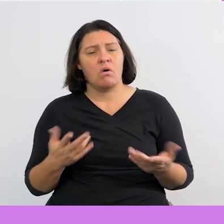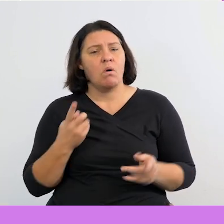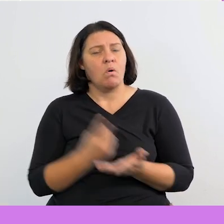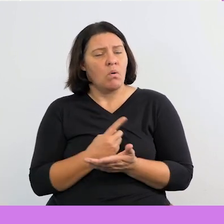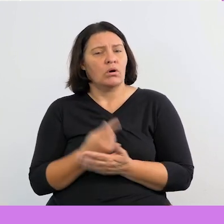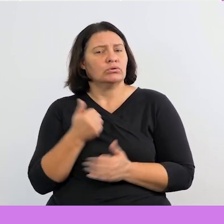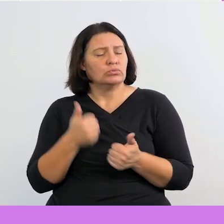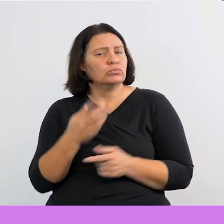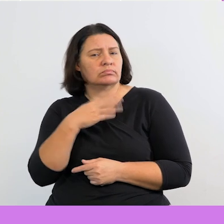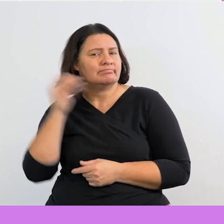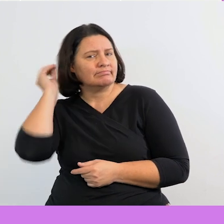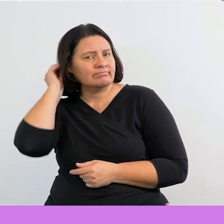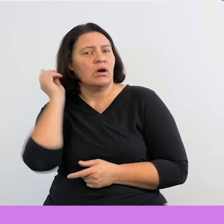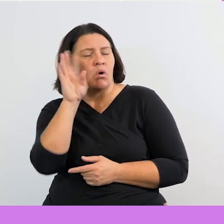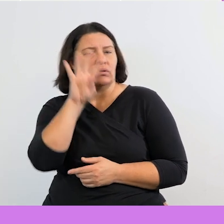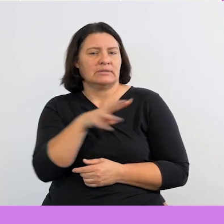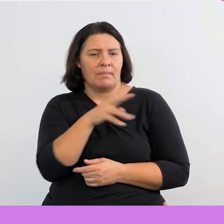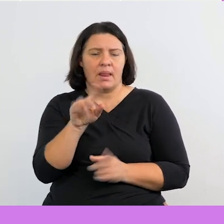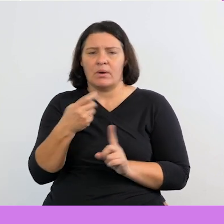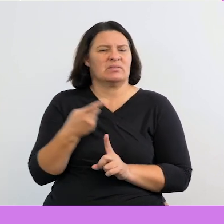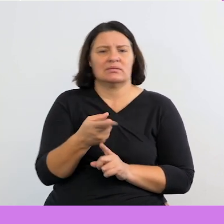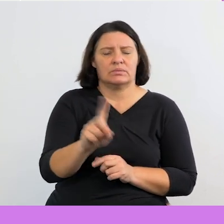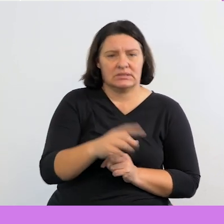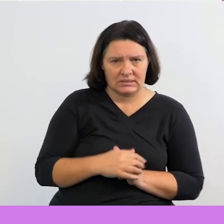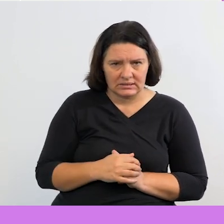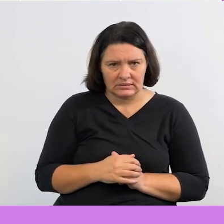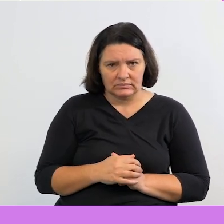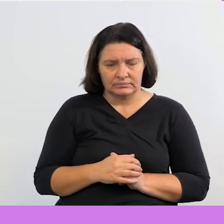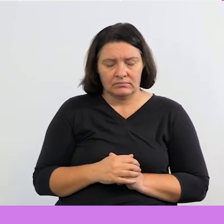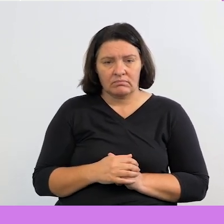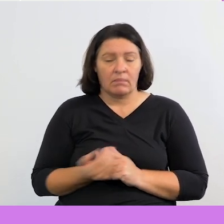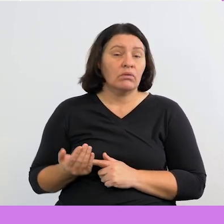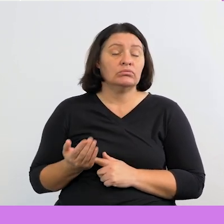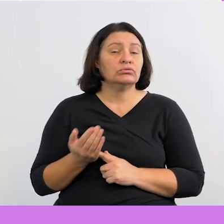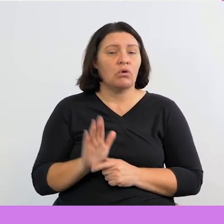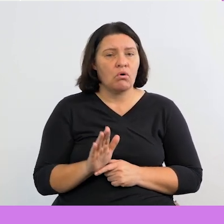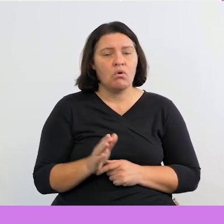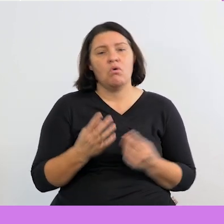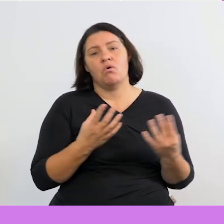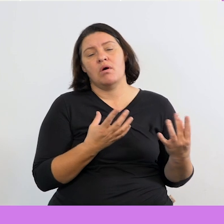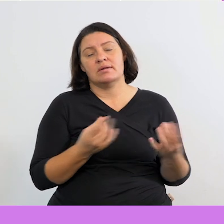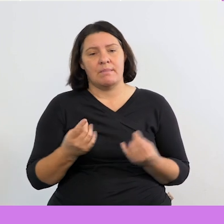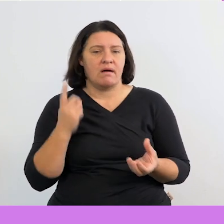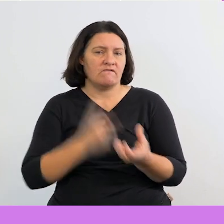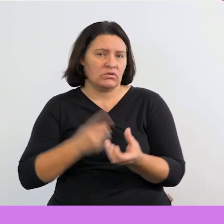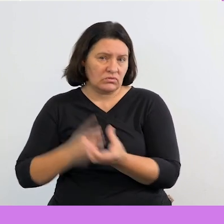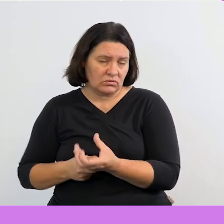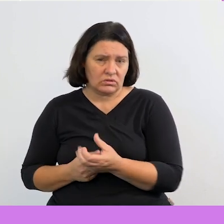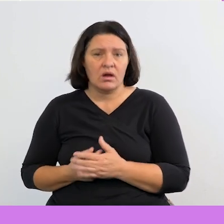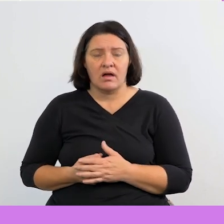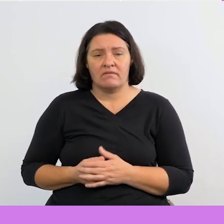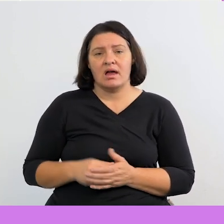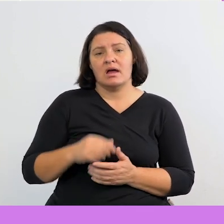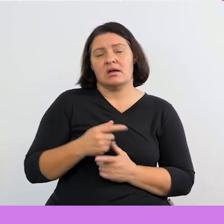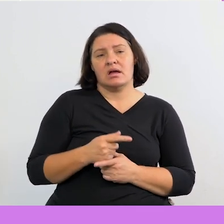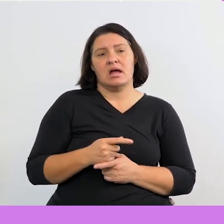it's always good to note what your table is all about. In this case, I indicated number of Vaux rolls, so